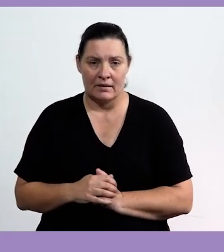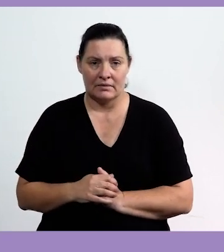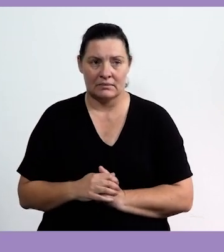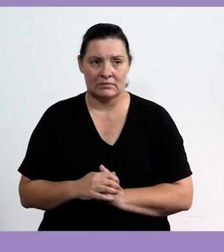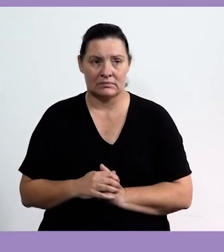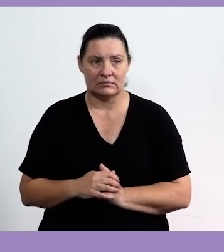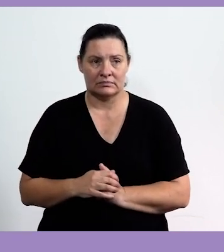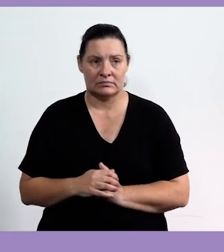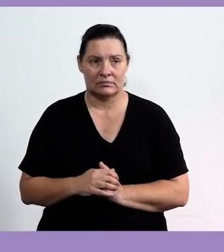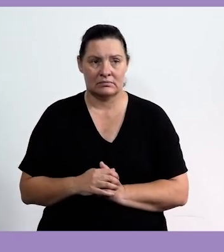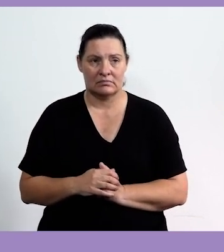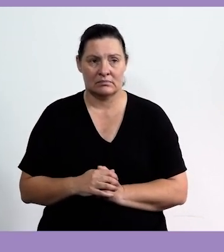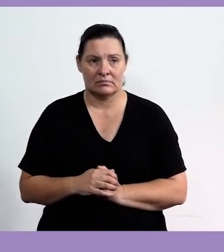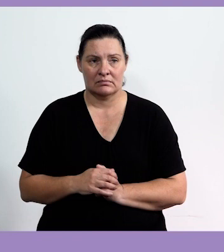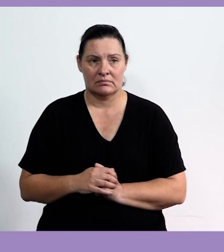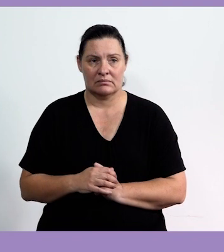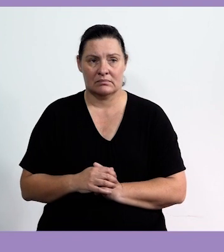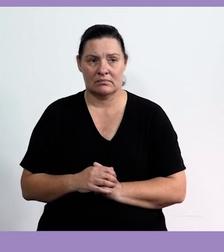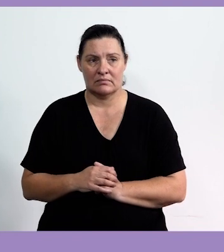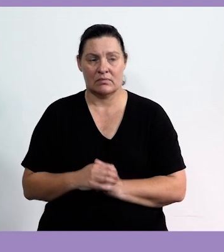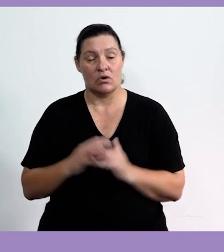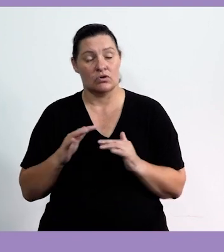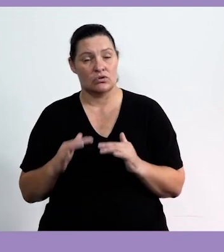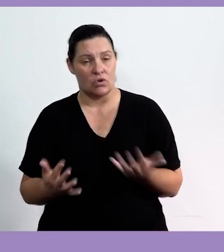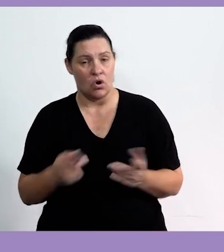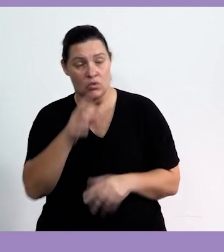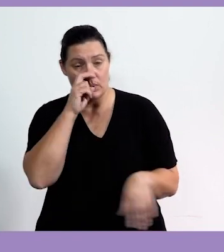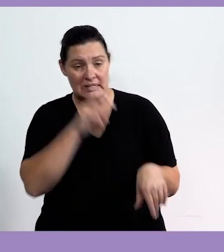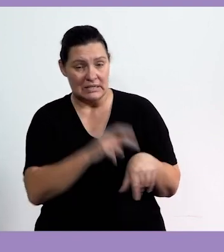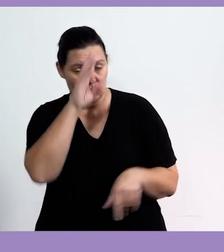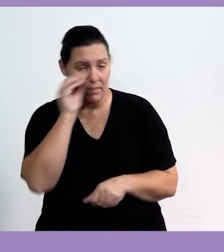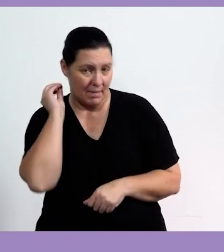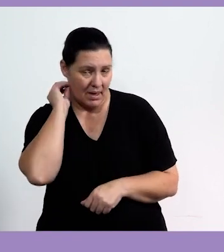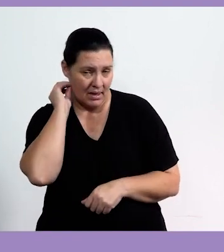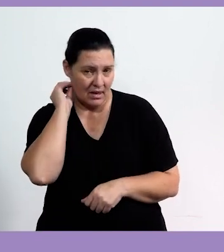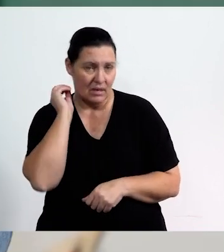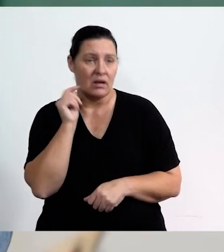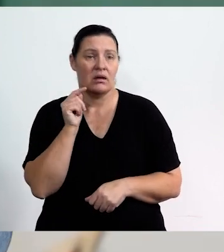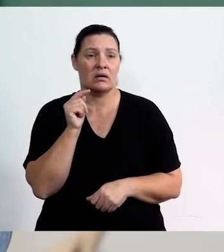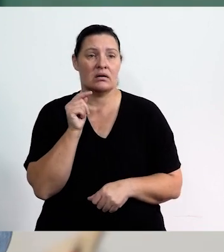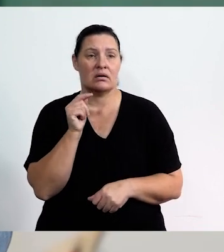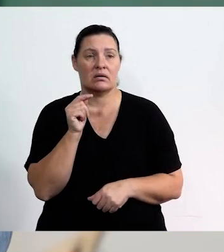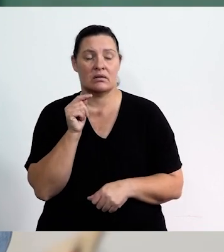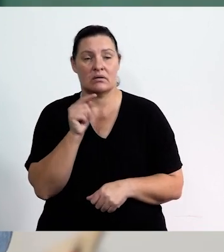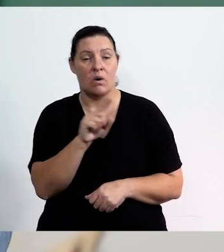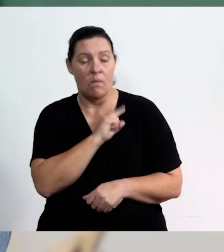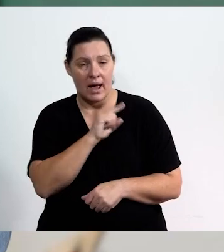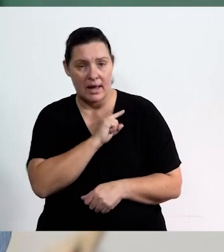3 multiplied by 10 to the exponent 4. So what you need to remember here is